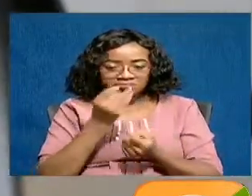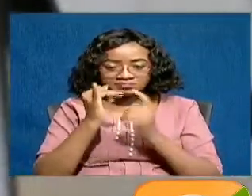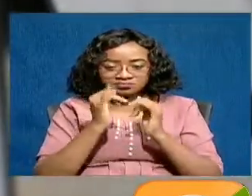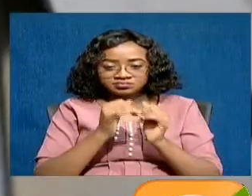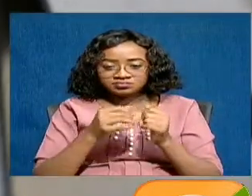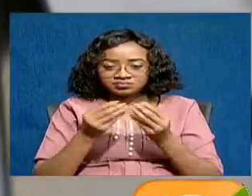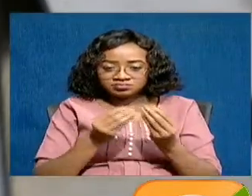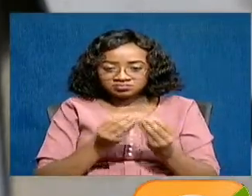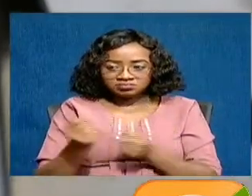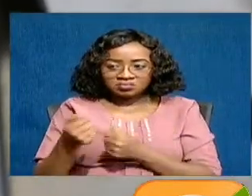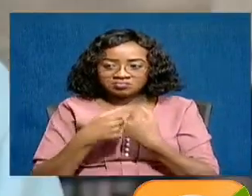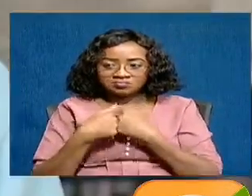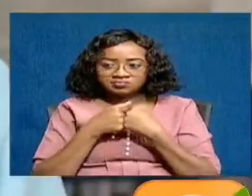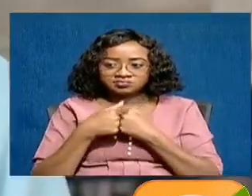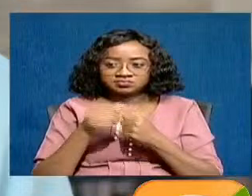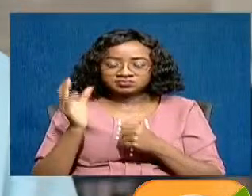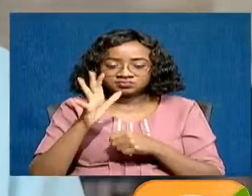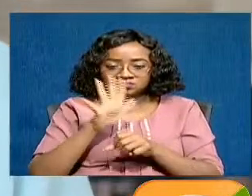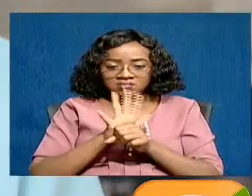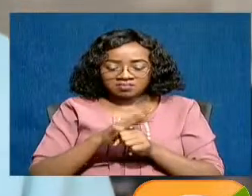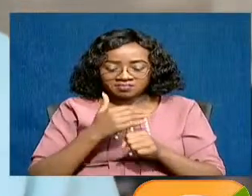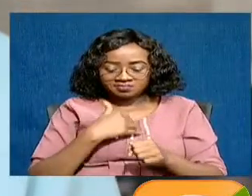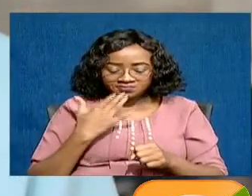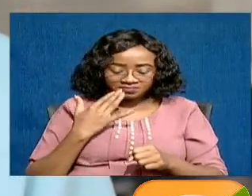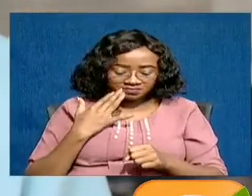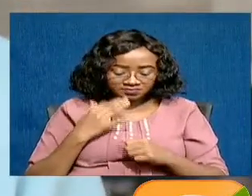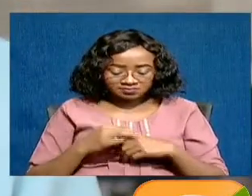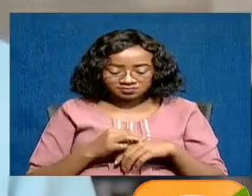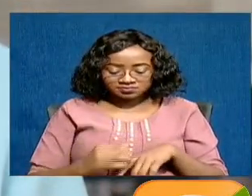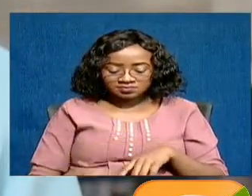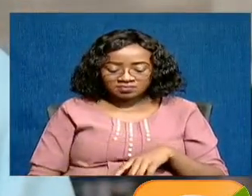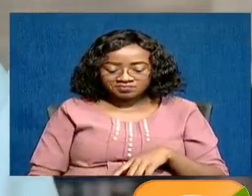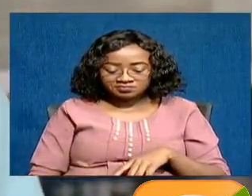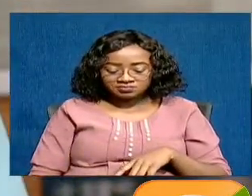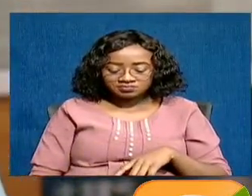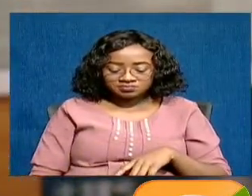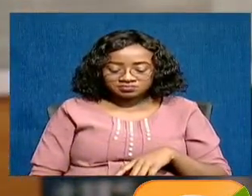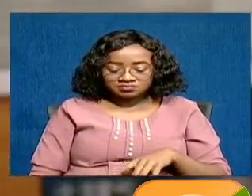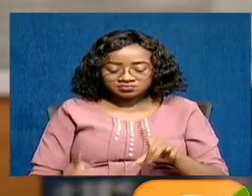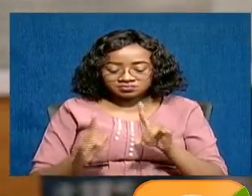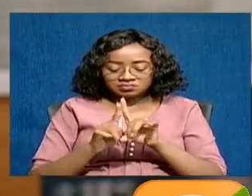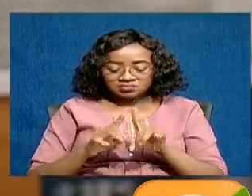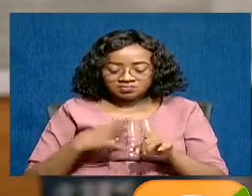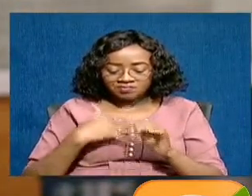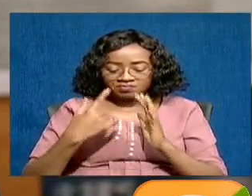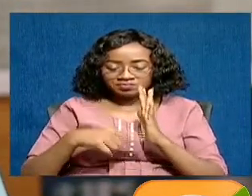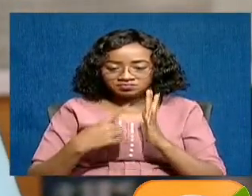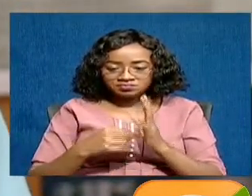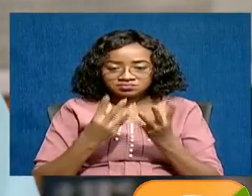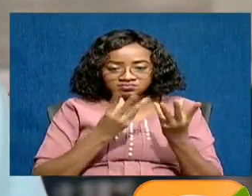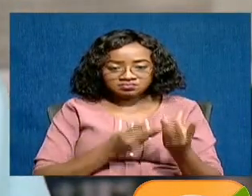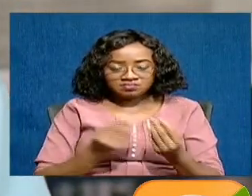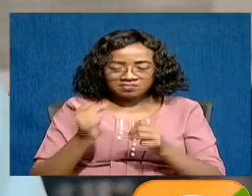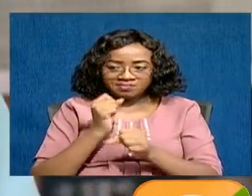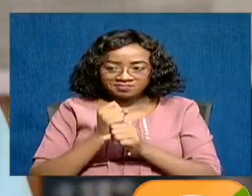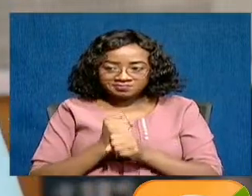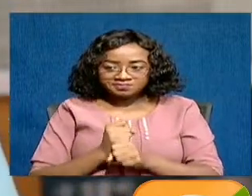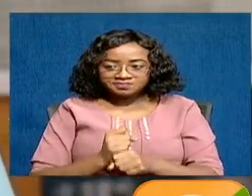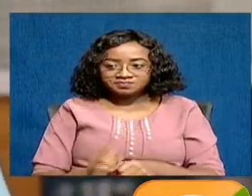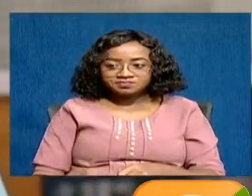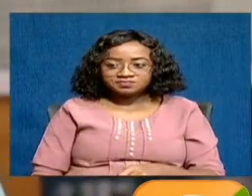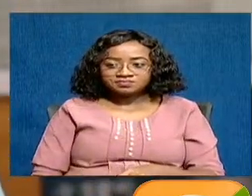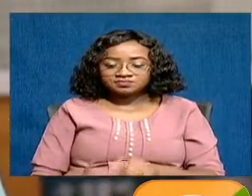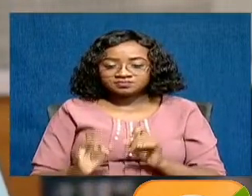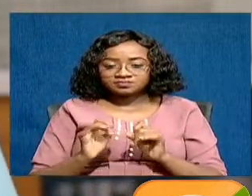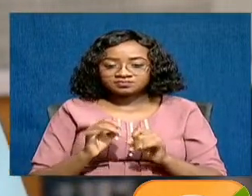challenges Kenyans encounter. Number one, when you try to see our machine, it is stainless. It is easy to operate. Once you have just been trained, it does